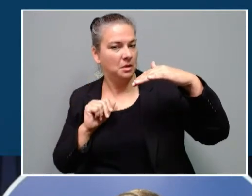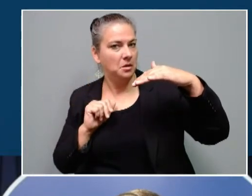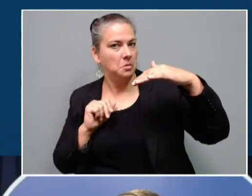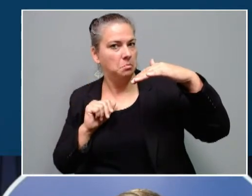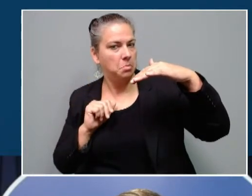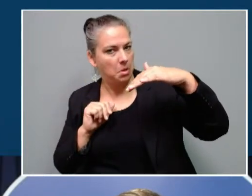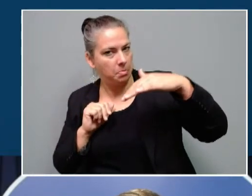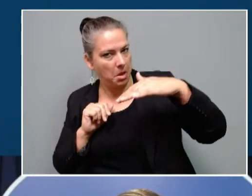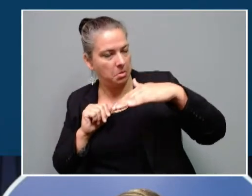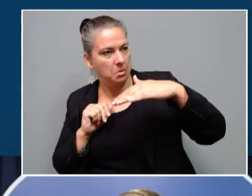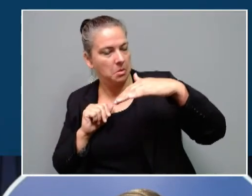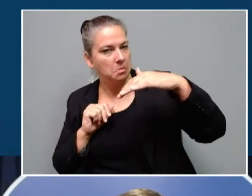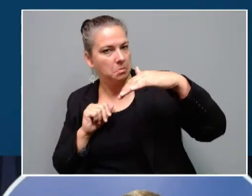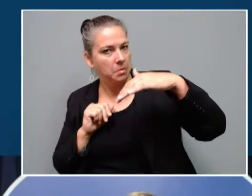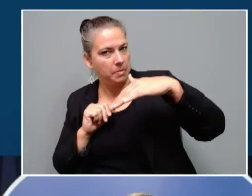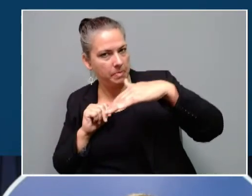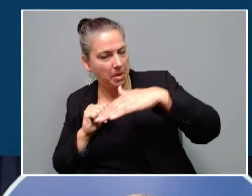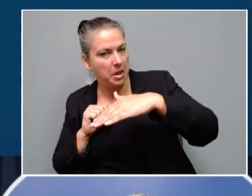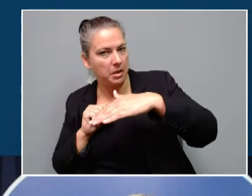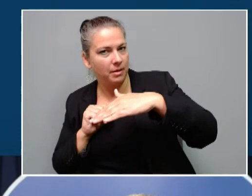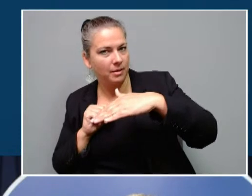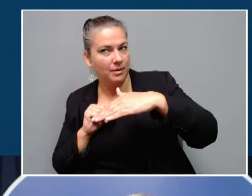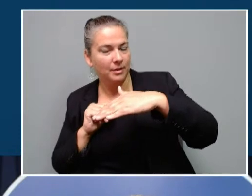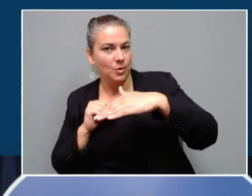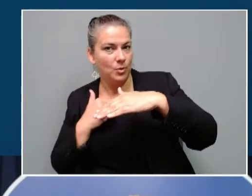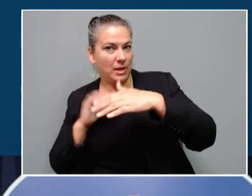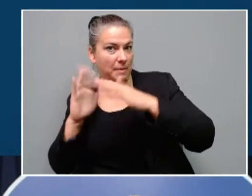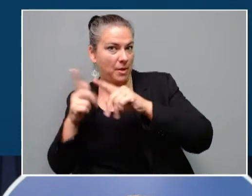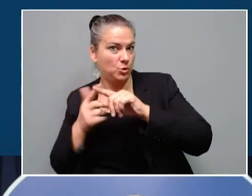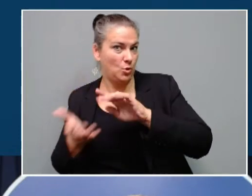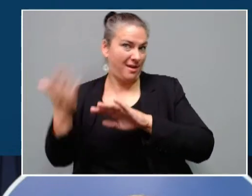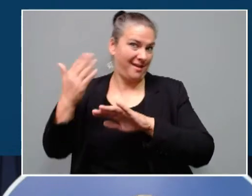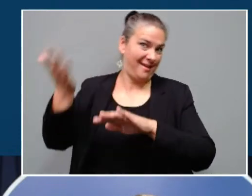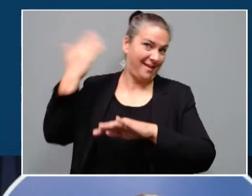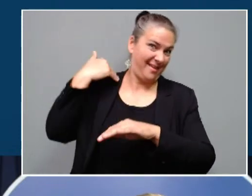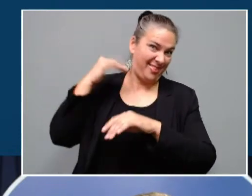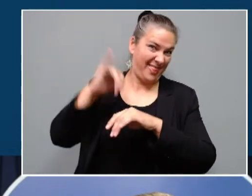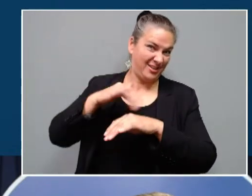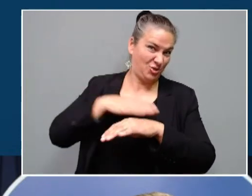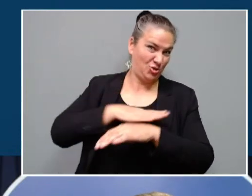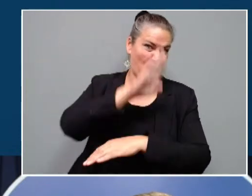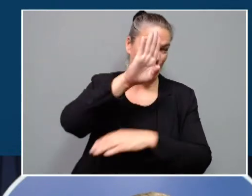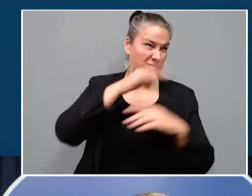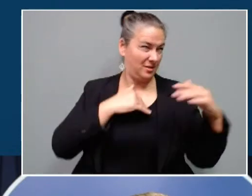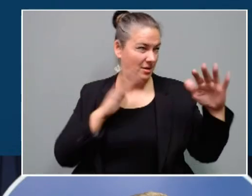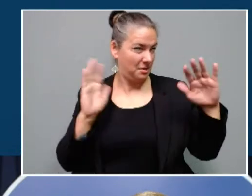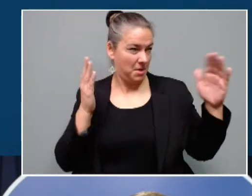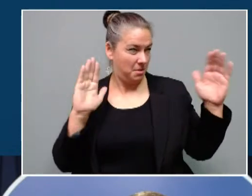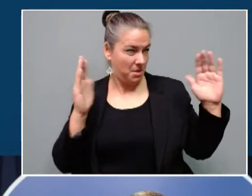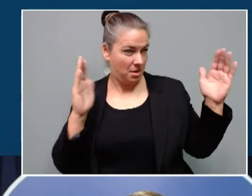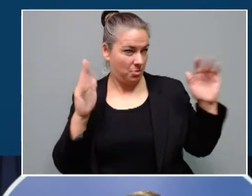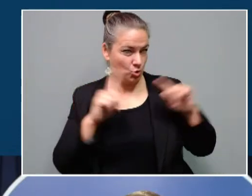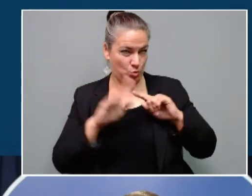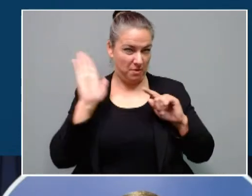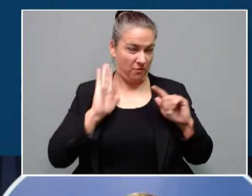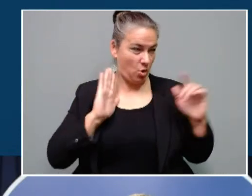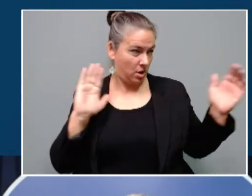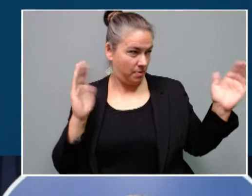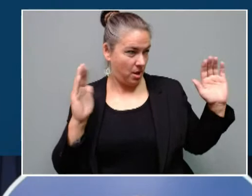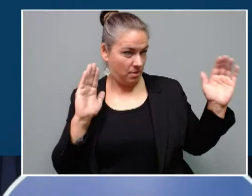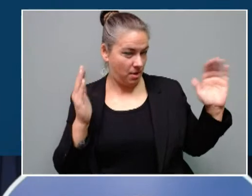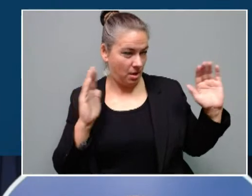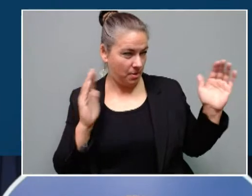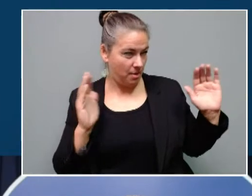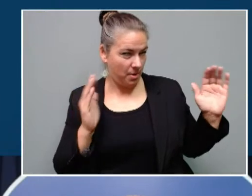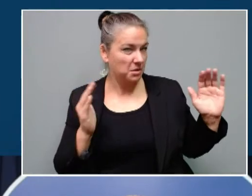we had in the fall and winter surge. If we continue to see these numbers come down at the rate